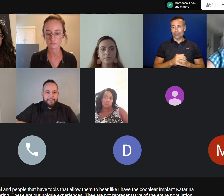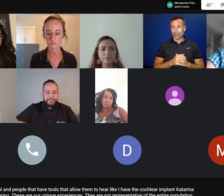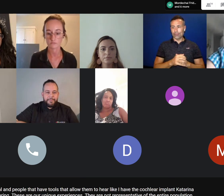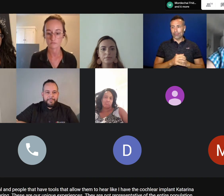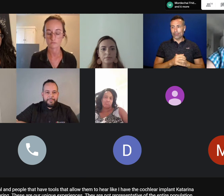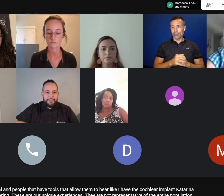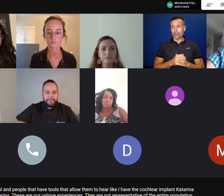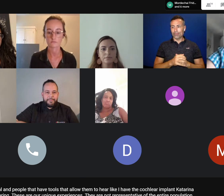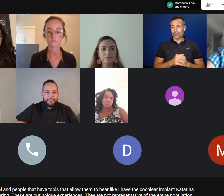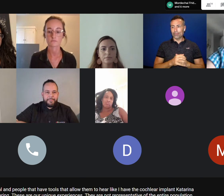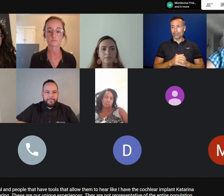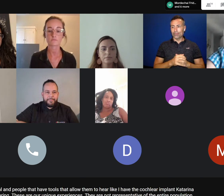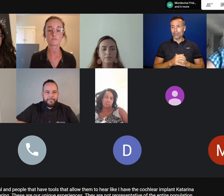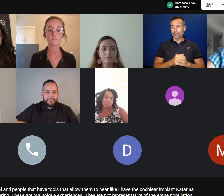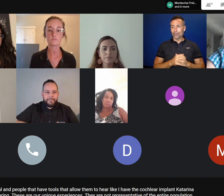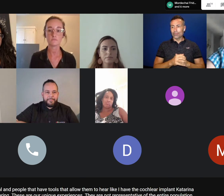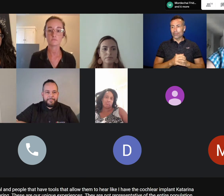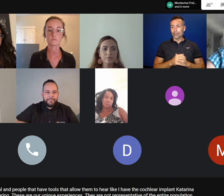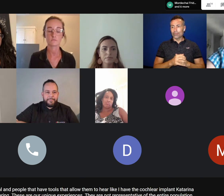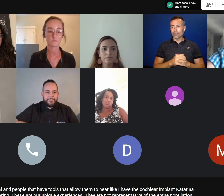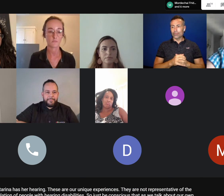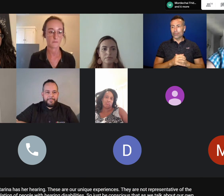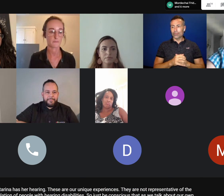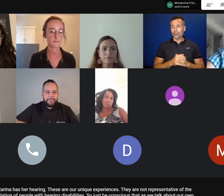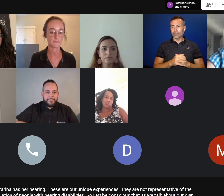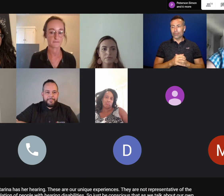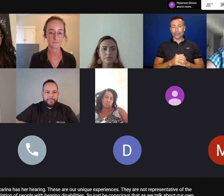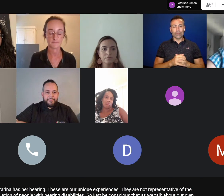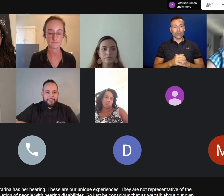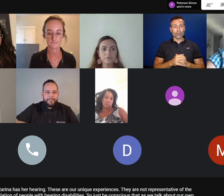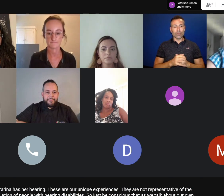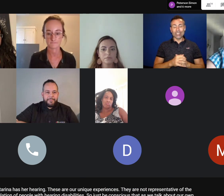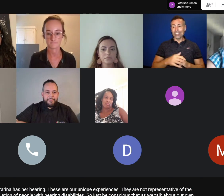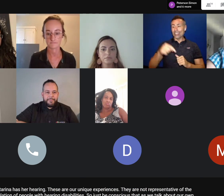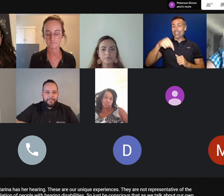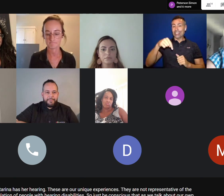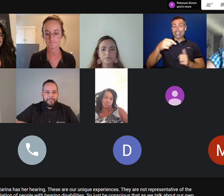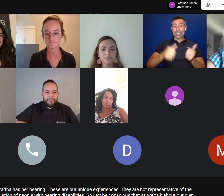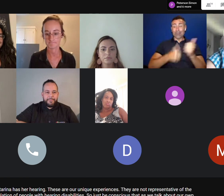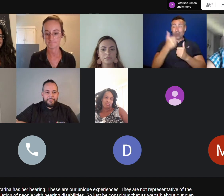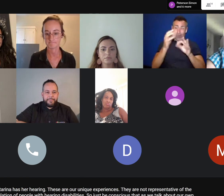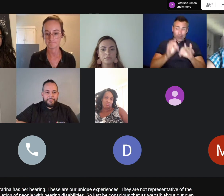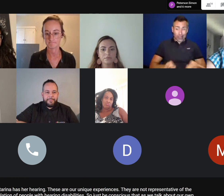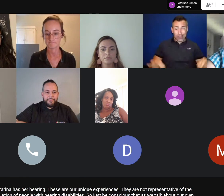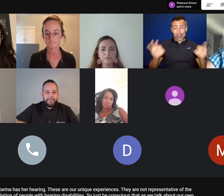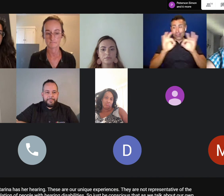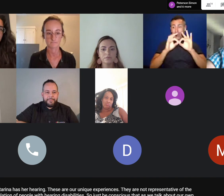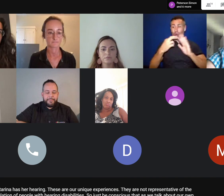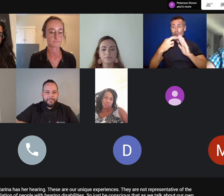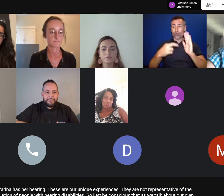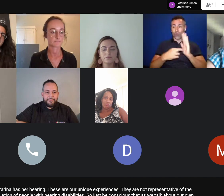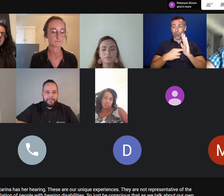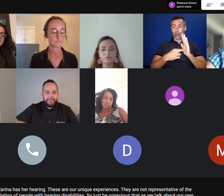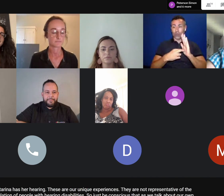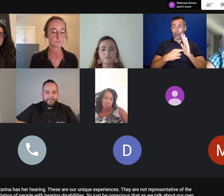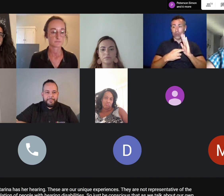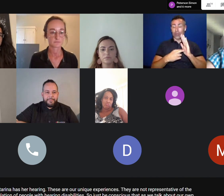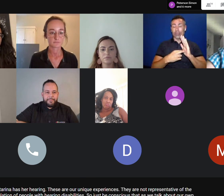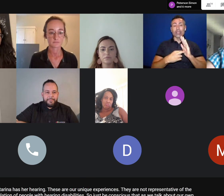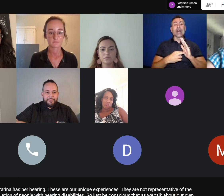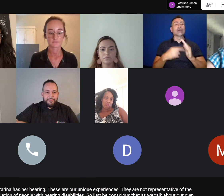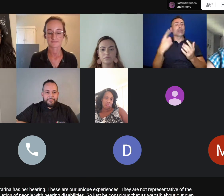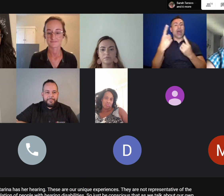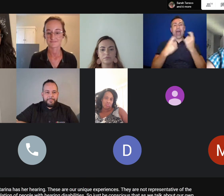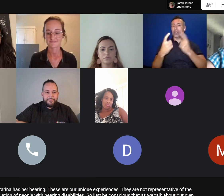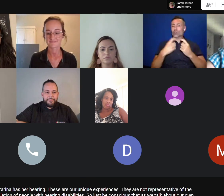are. And this is the most important rule of all. Be sure to ask